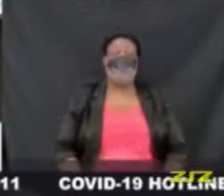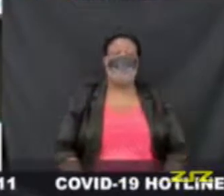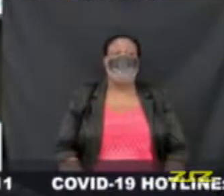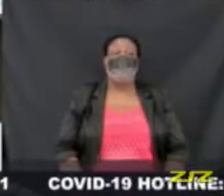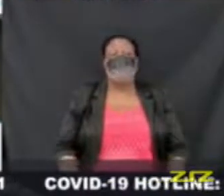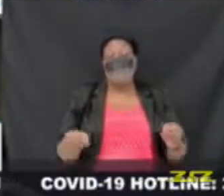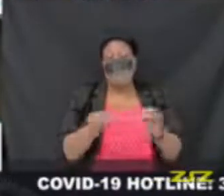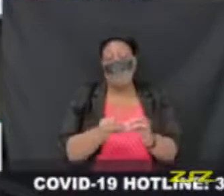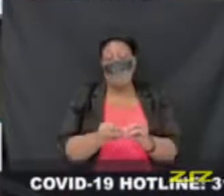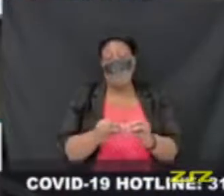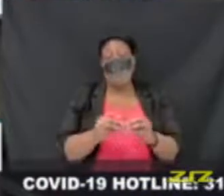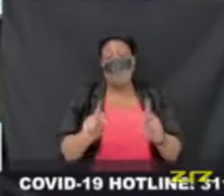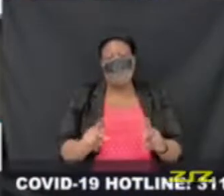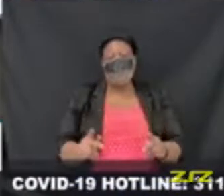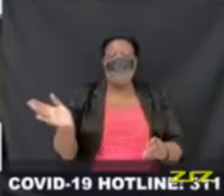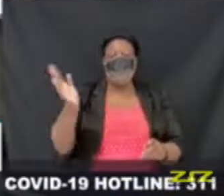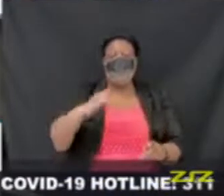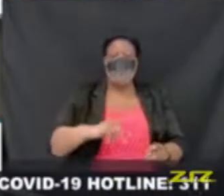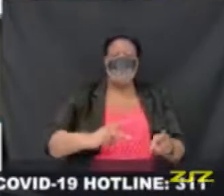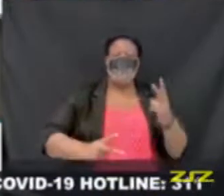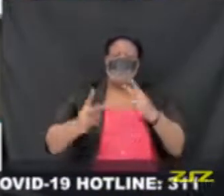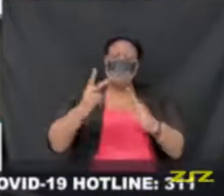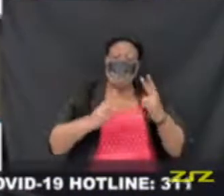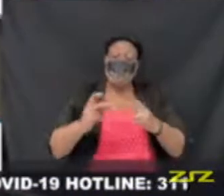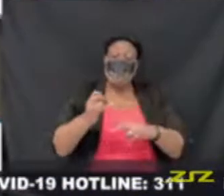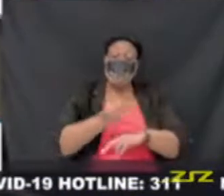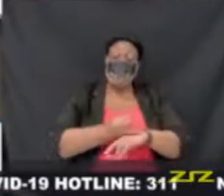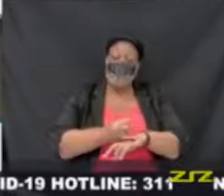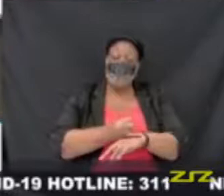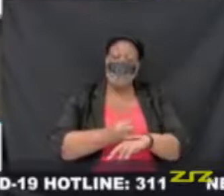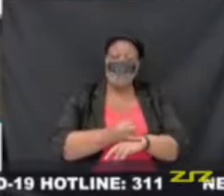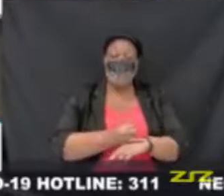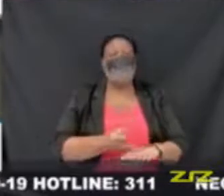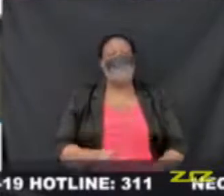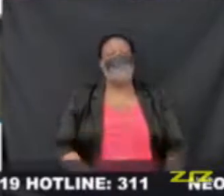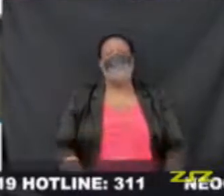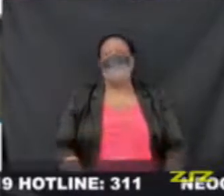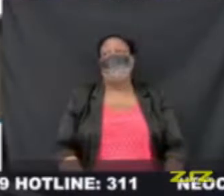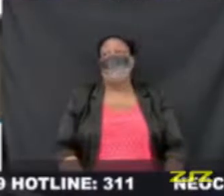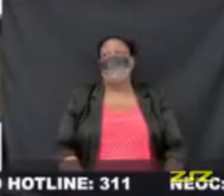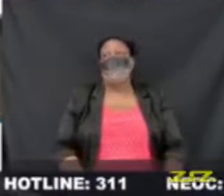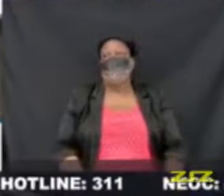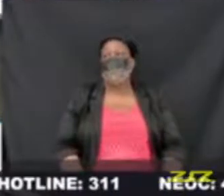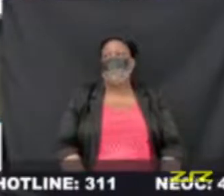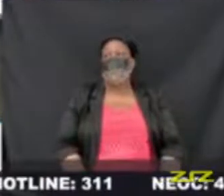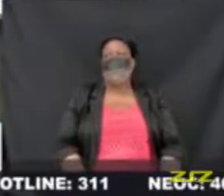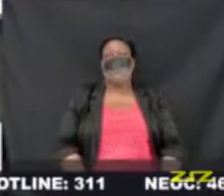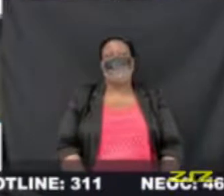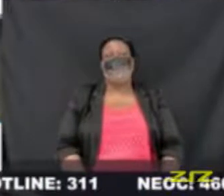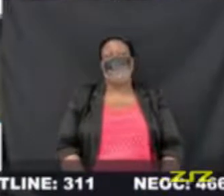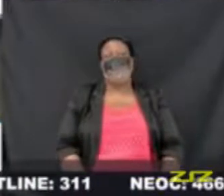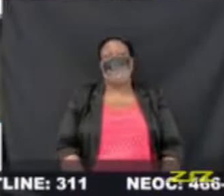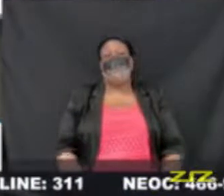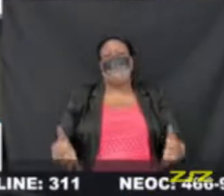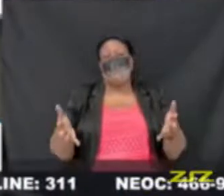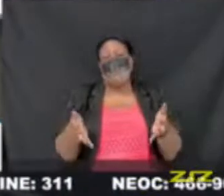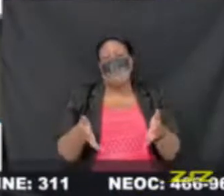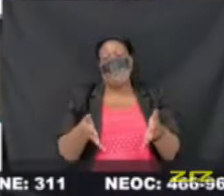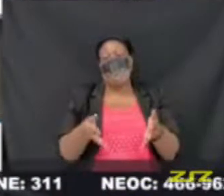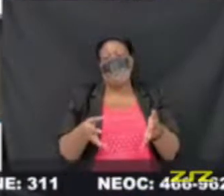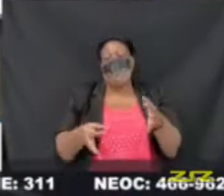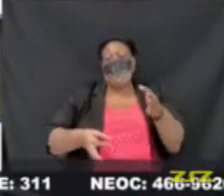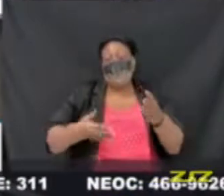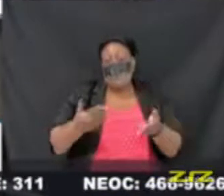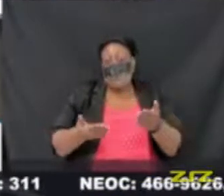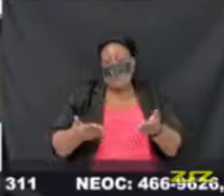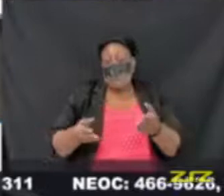guest arrivals. So when they would have been expecting maybe 30, 40%, they have gone beyond the 50%.